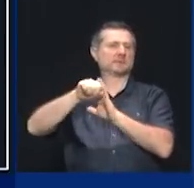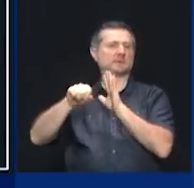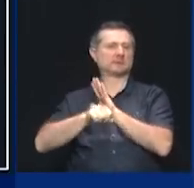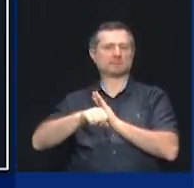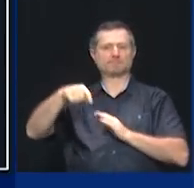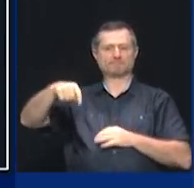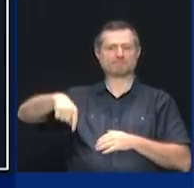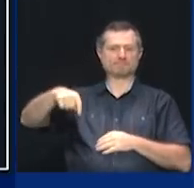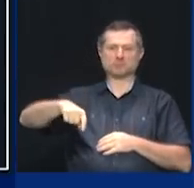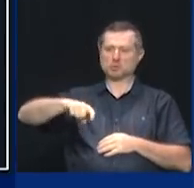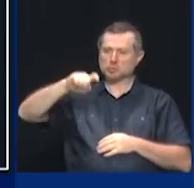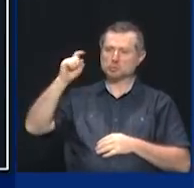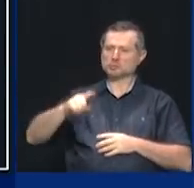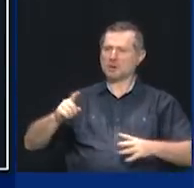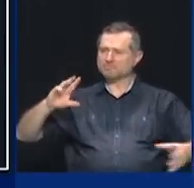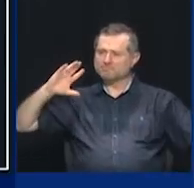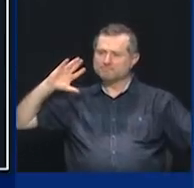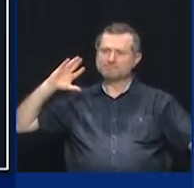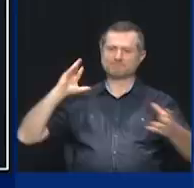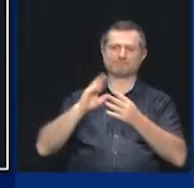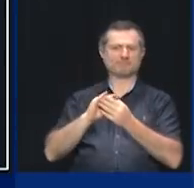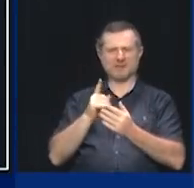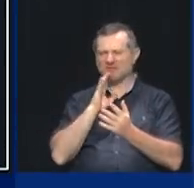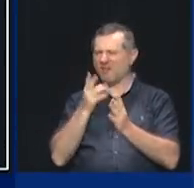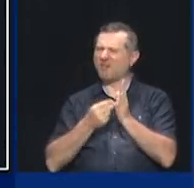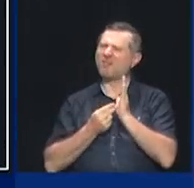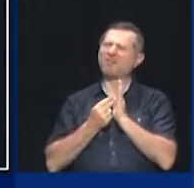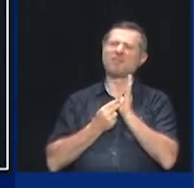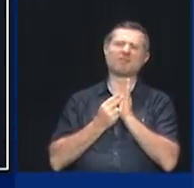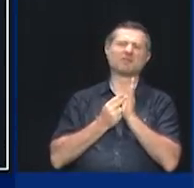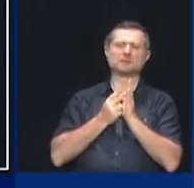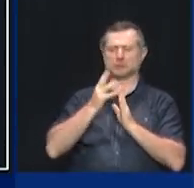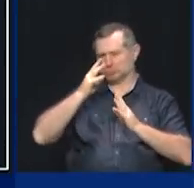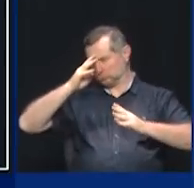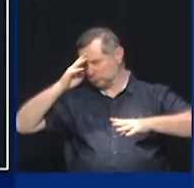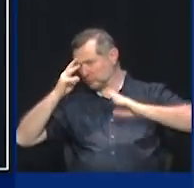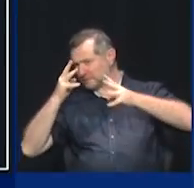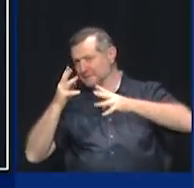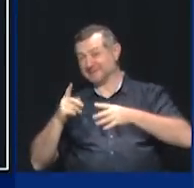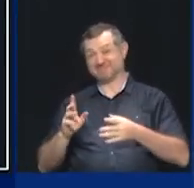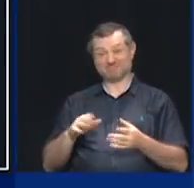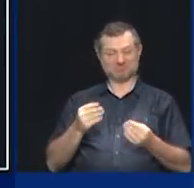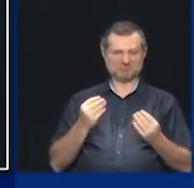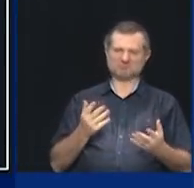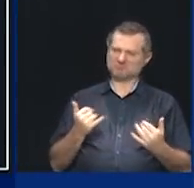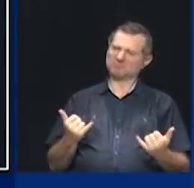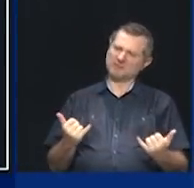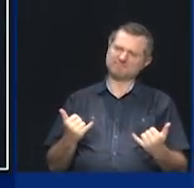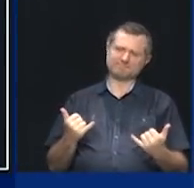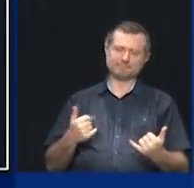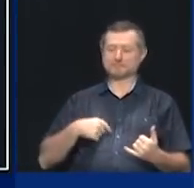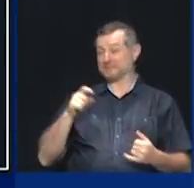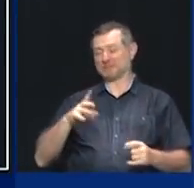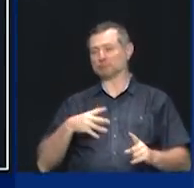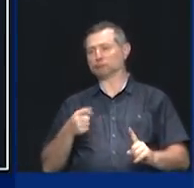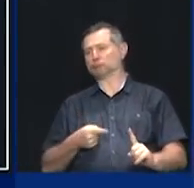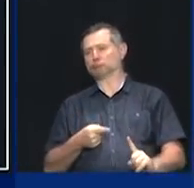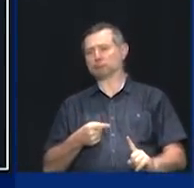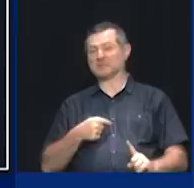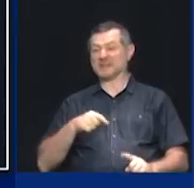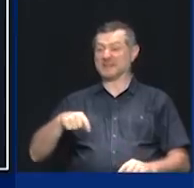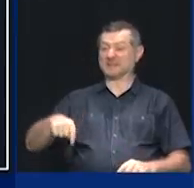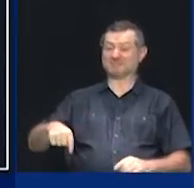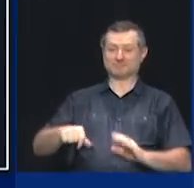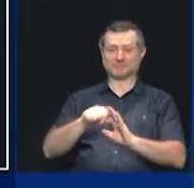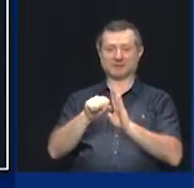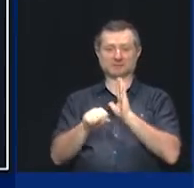and honestly and creative, and that's what today is all about, because this is the state. When it sees